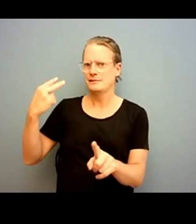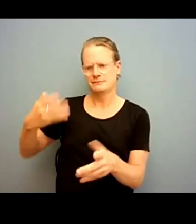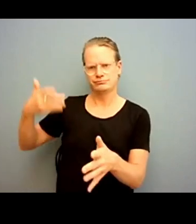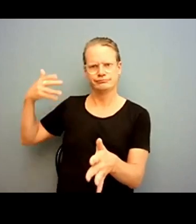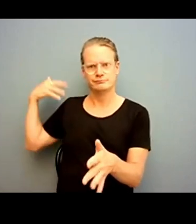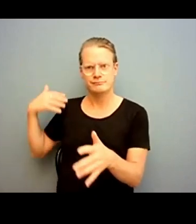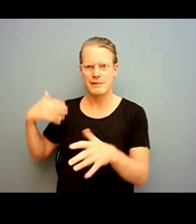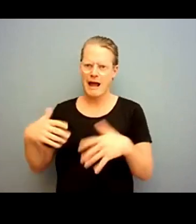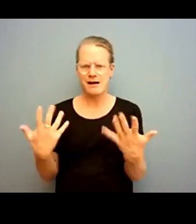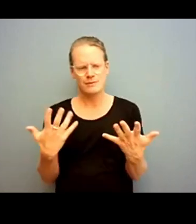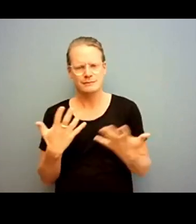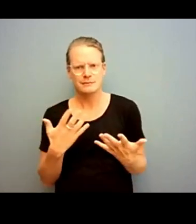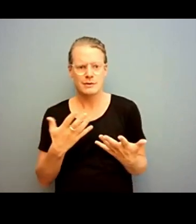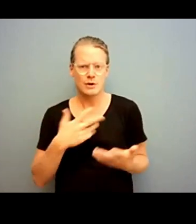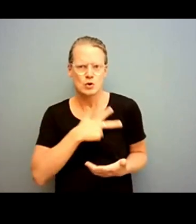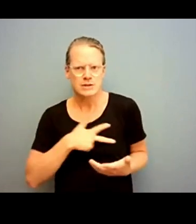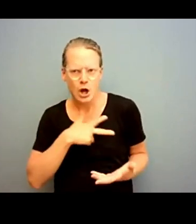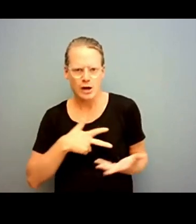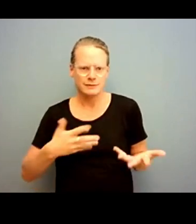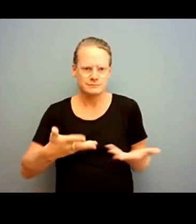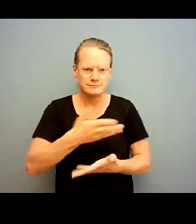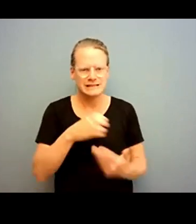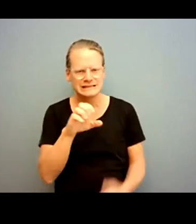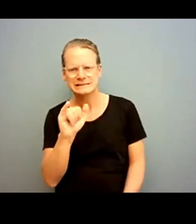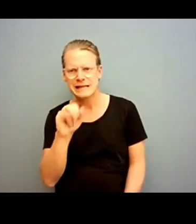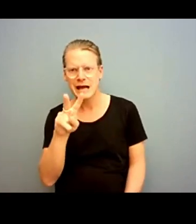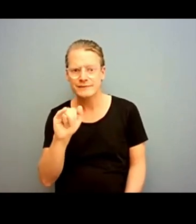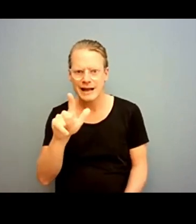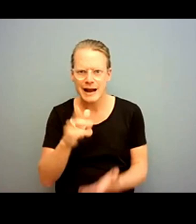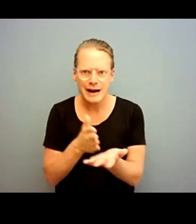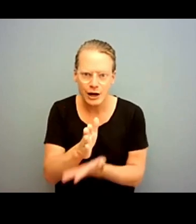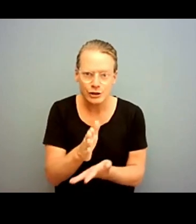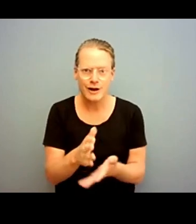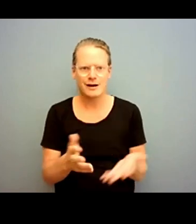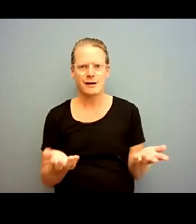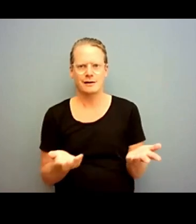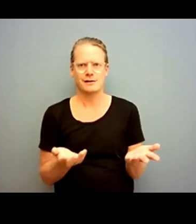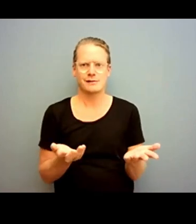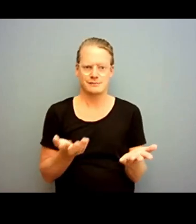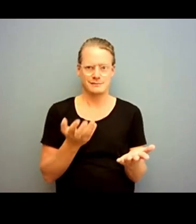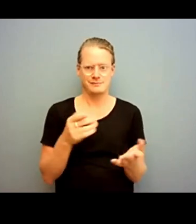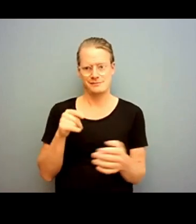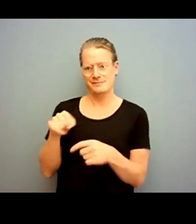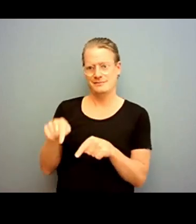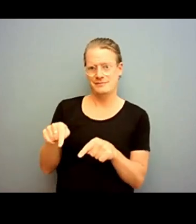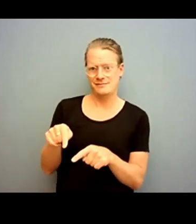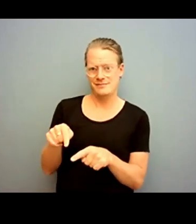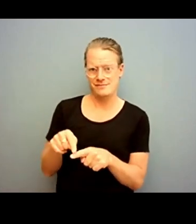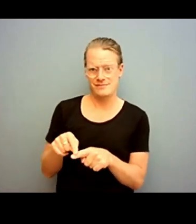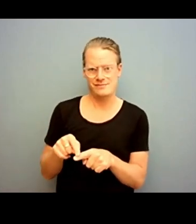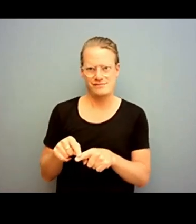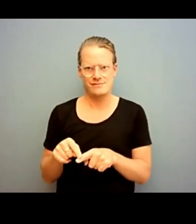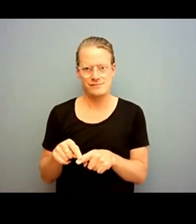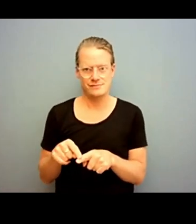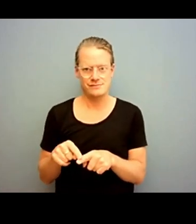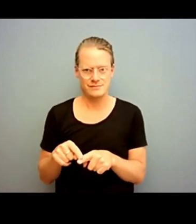constructed either to exclude or to cushion or compensate those who were excluded.